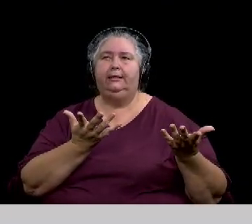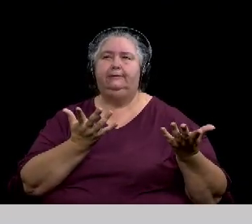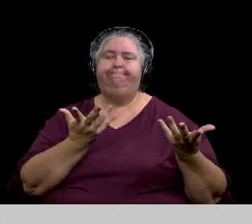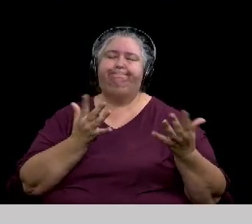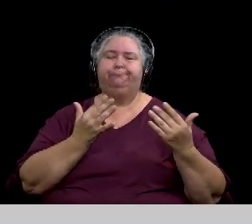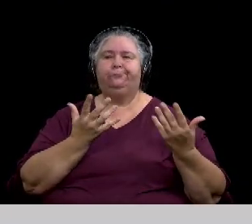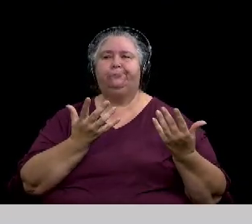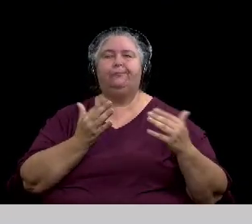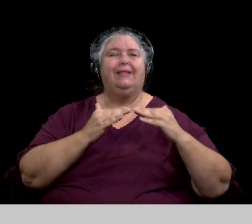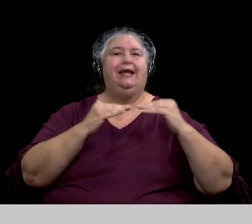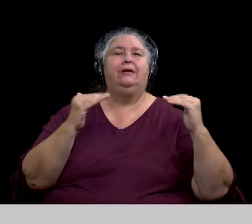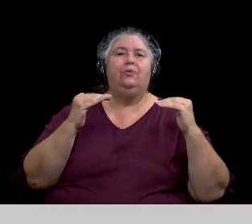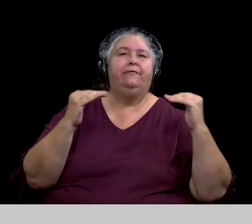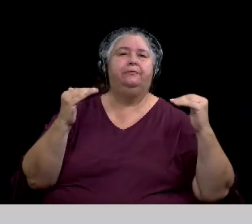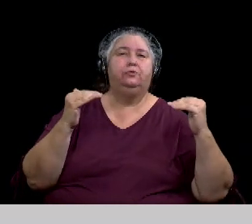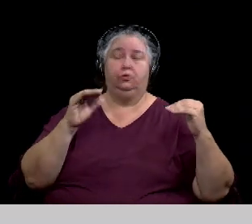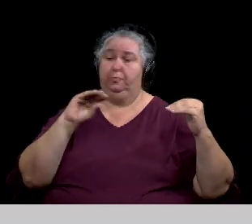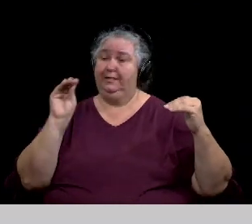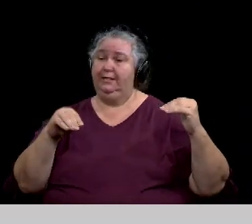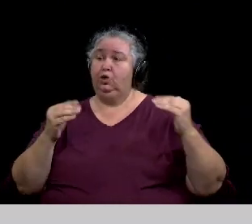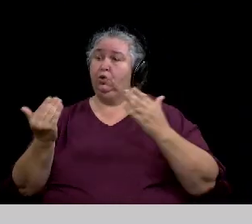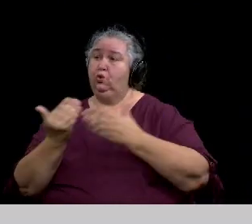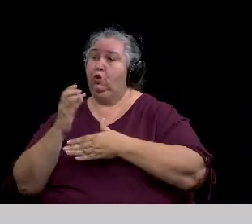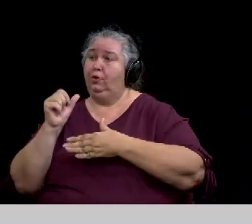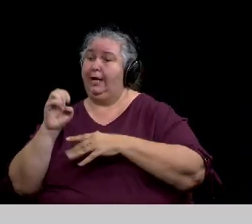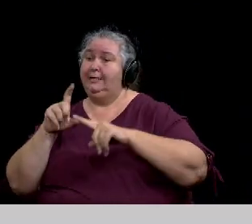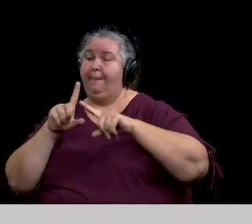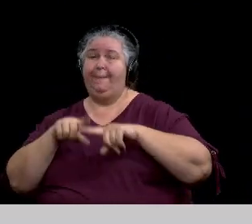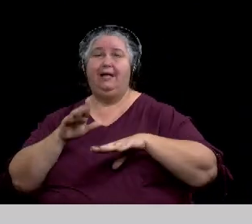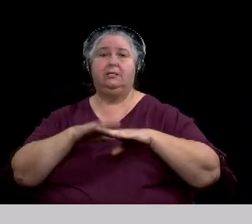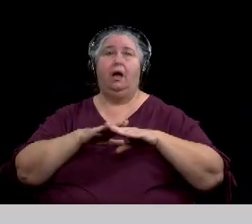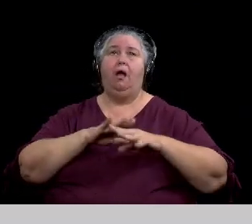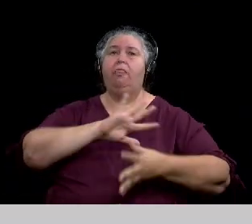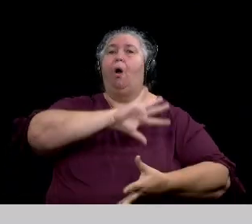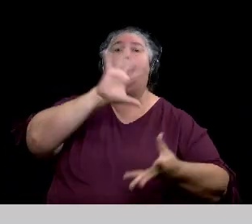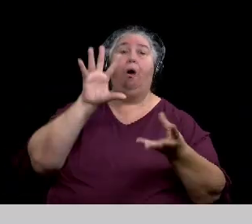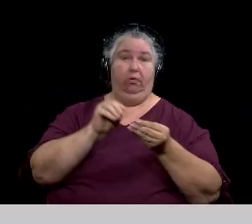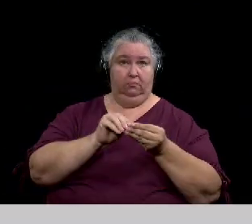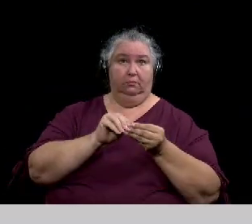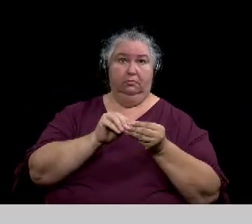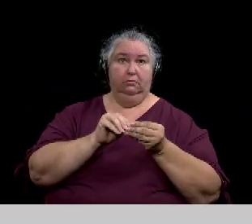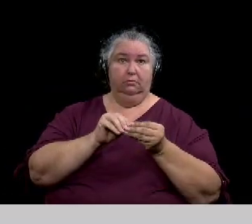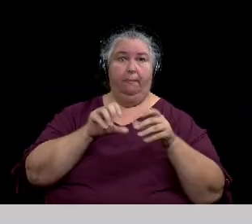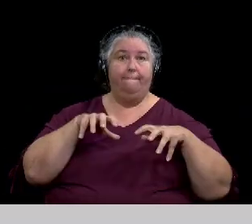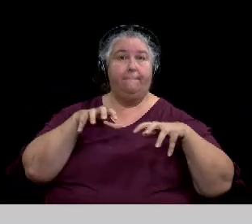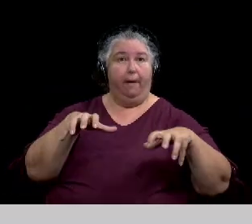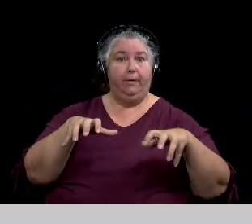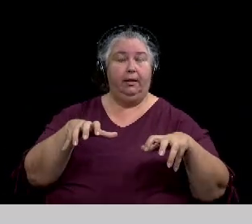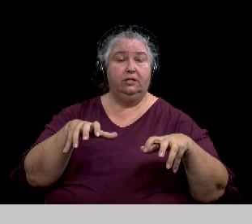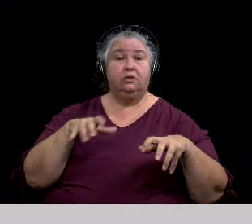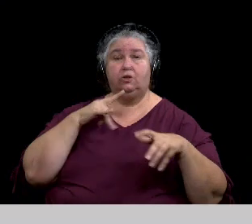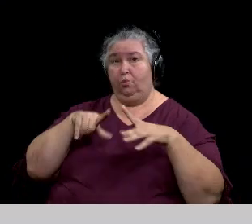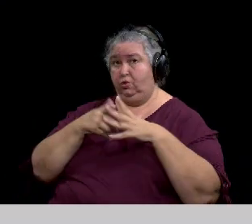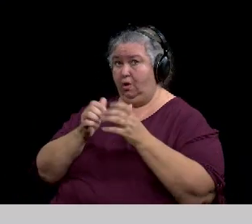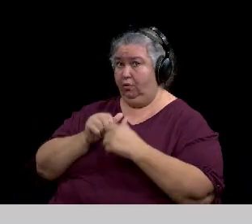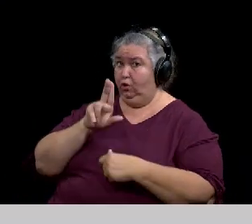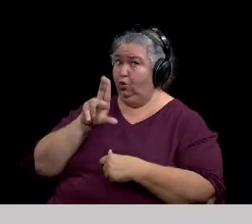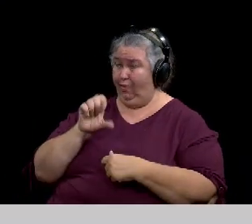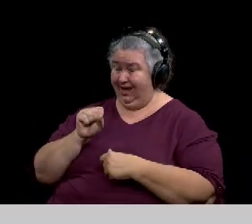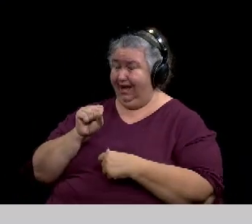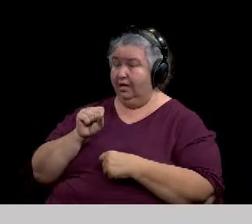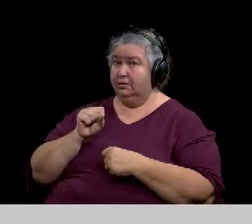percentage of new cases based on overall population. So if we'll start with the United States, and you'll see